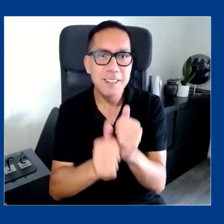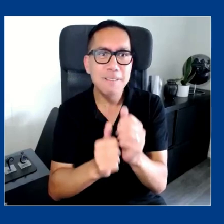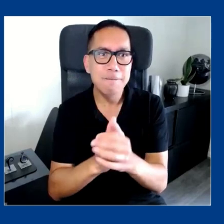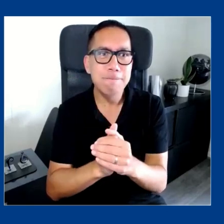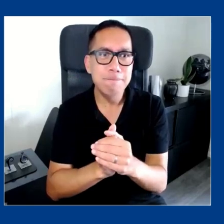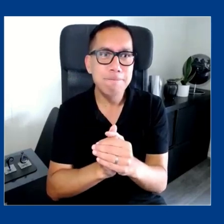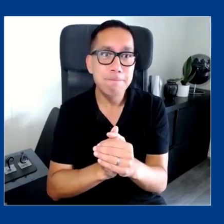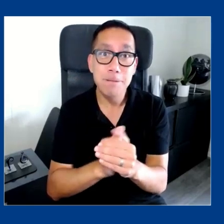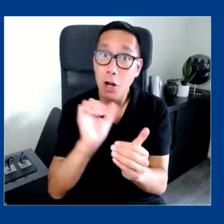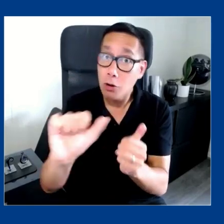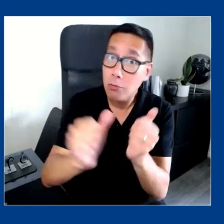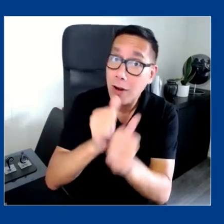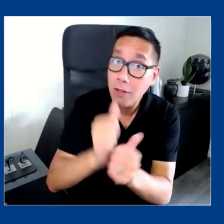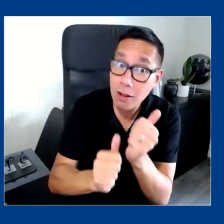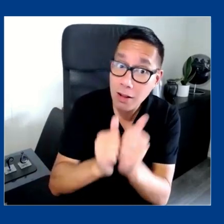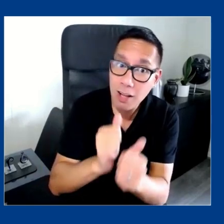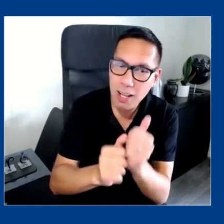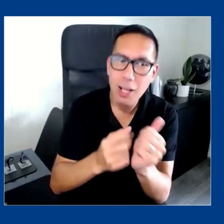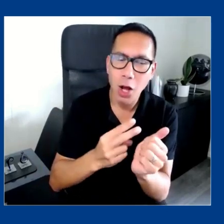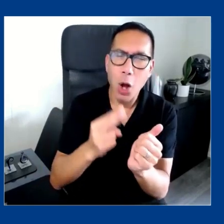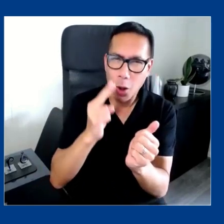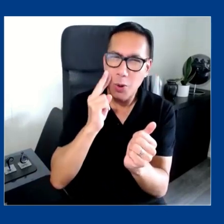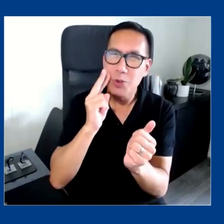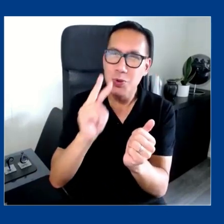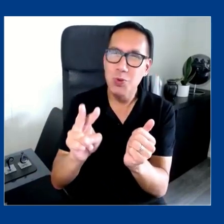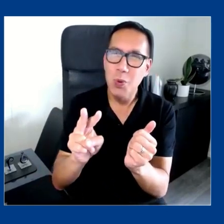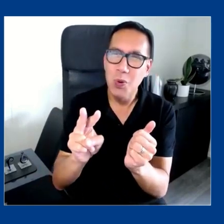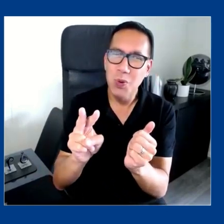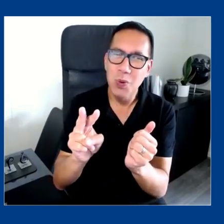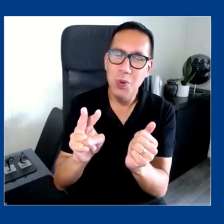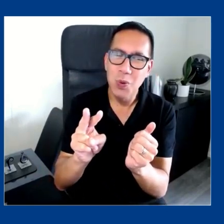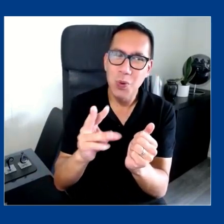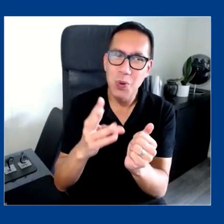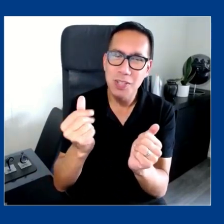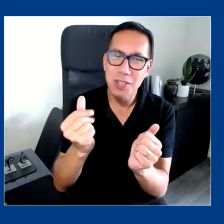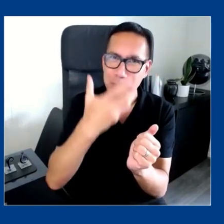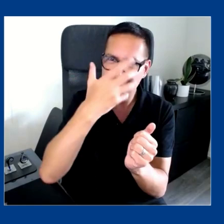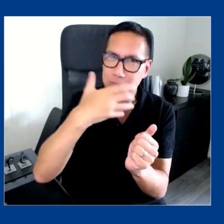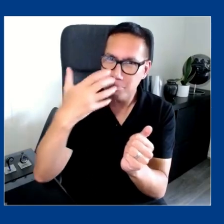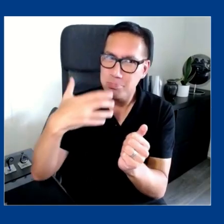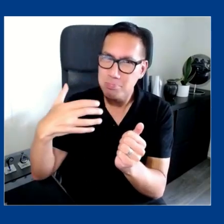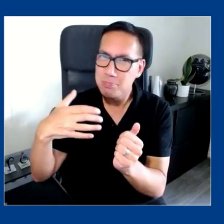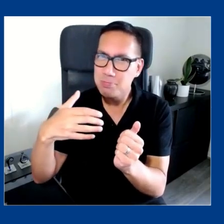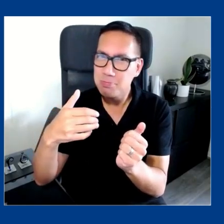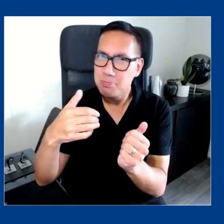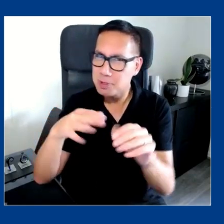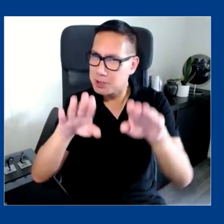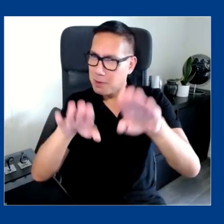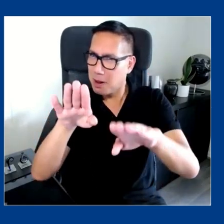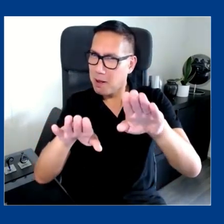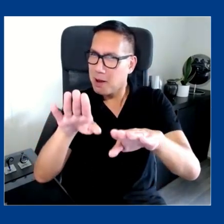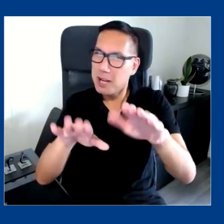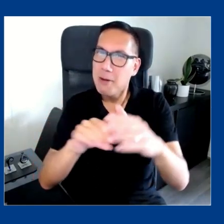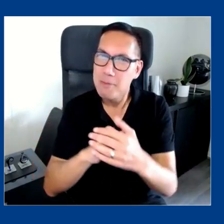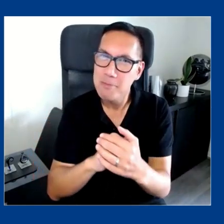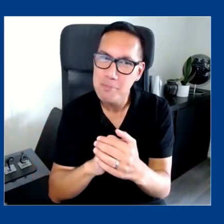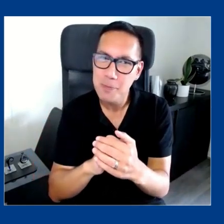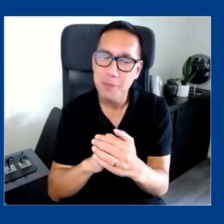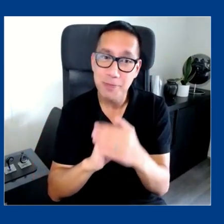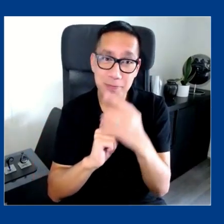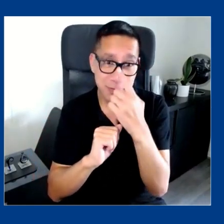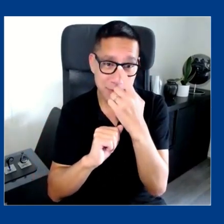Your brothers? Yes, I saw some. Four of them. Some familiar features there, yes. So